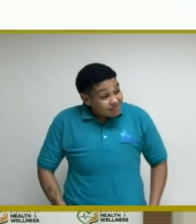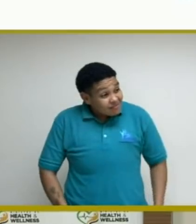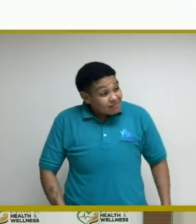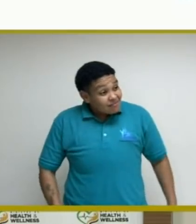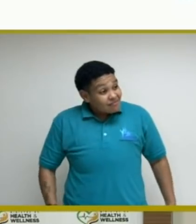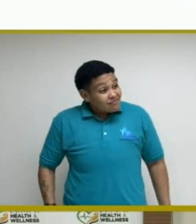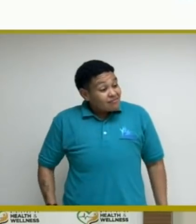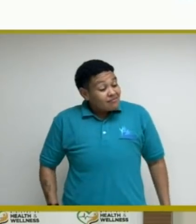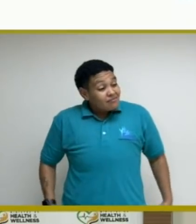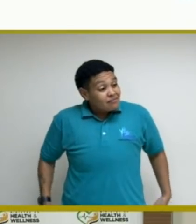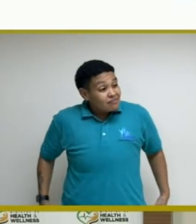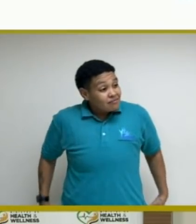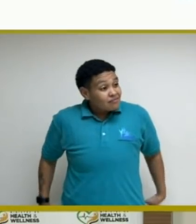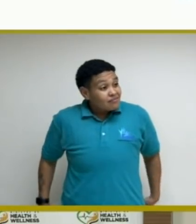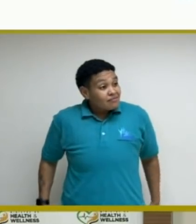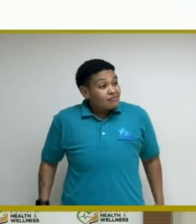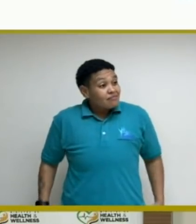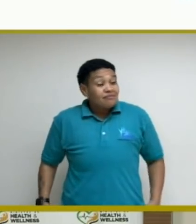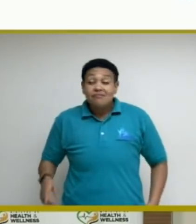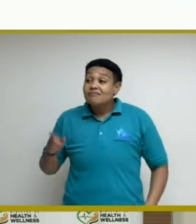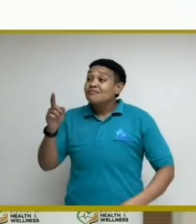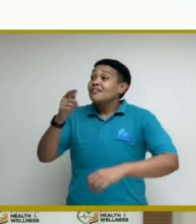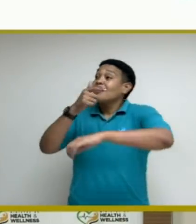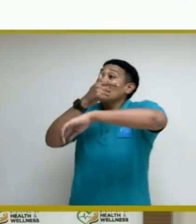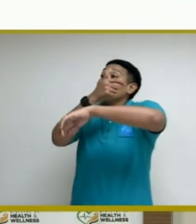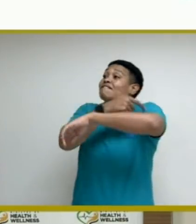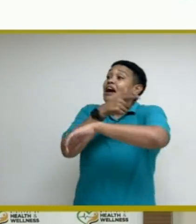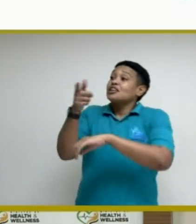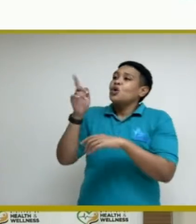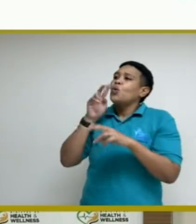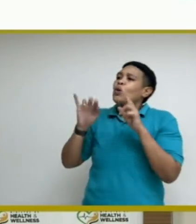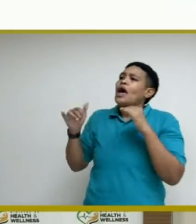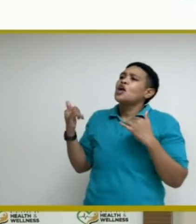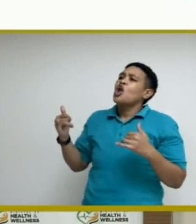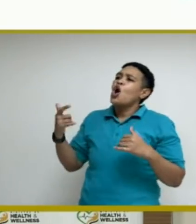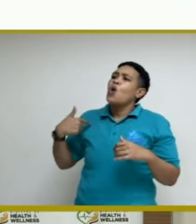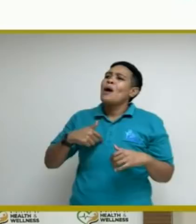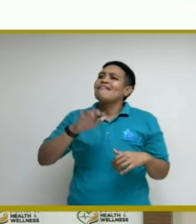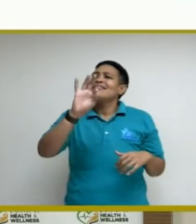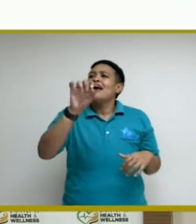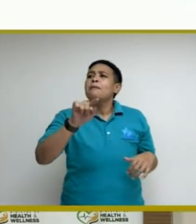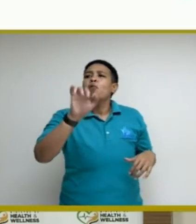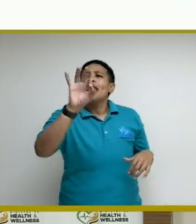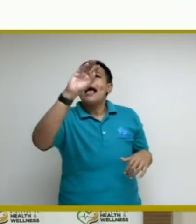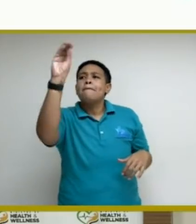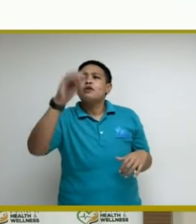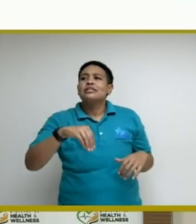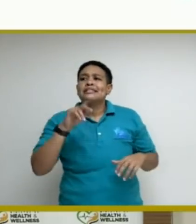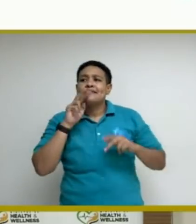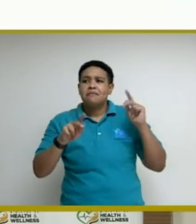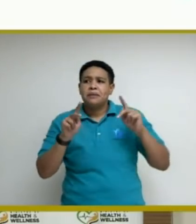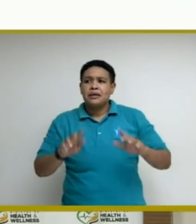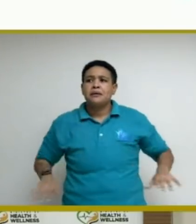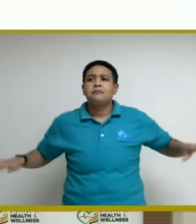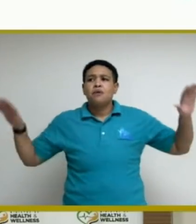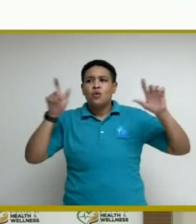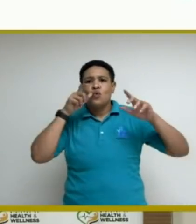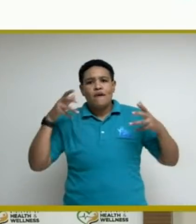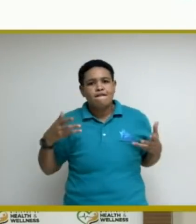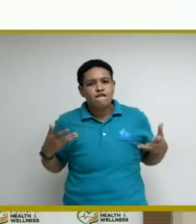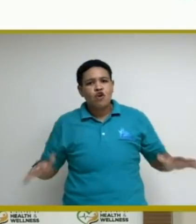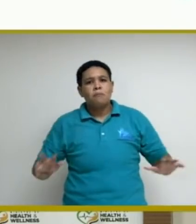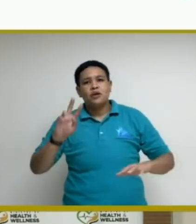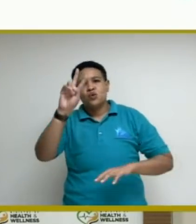this is what the vaccination coverage looks like now. We have 9.9% of the population that have